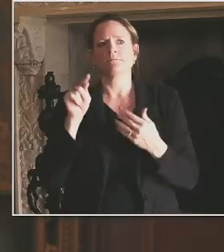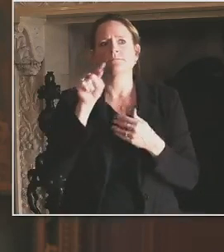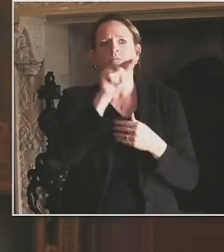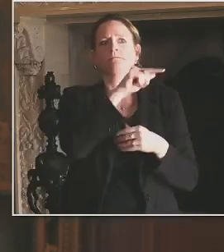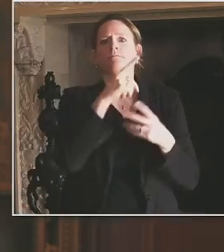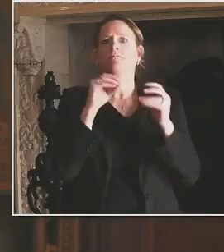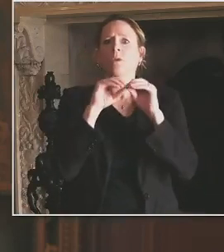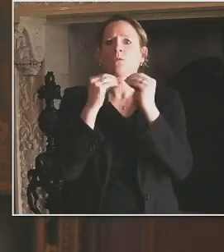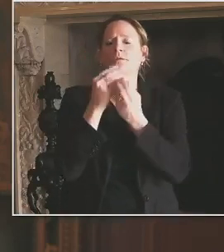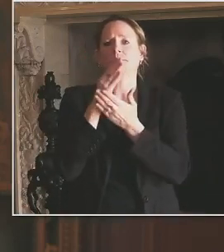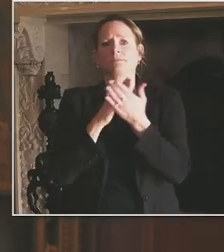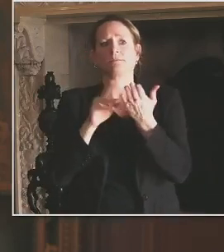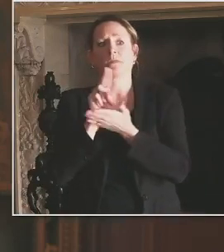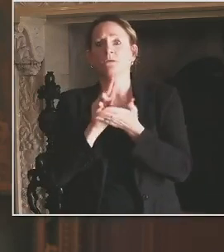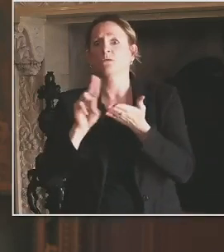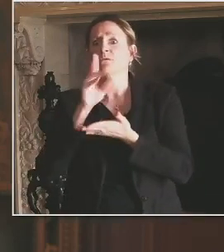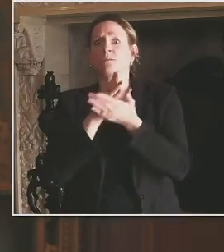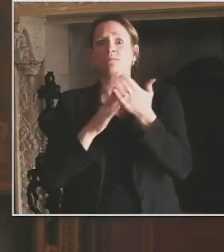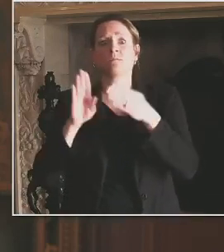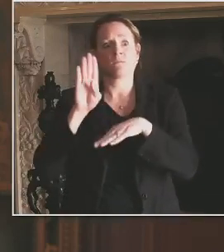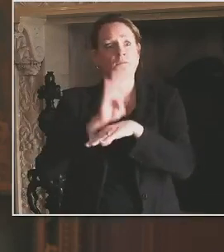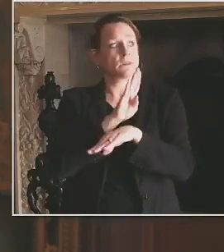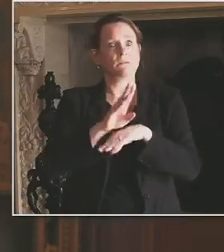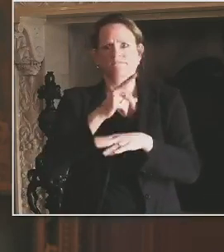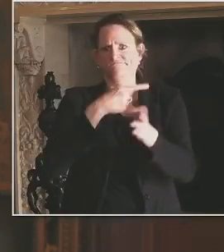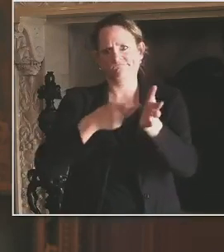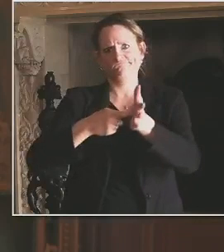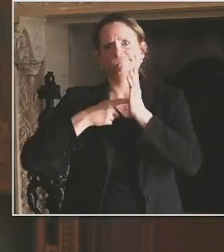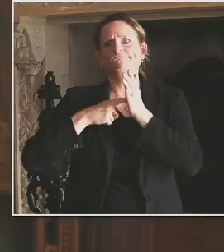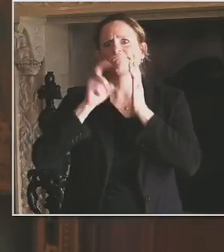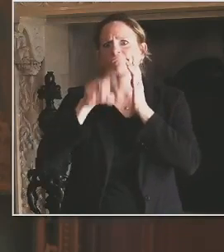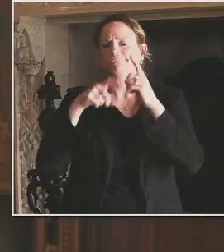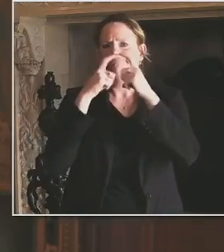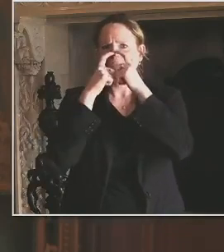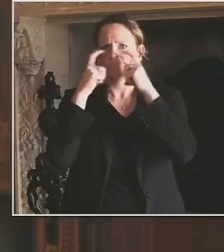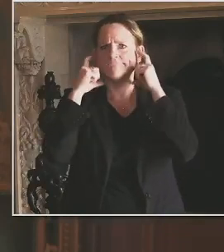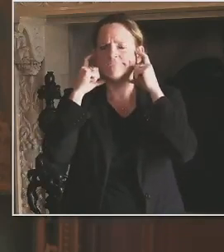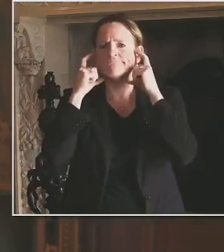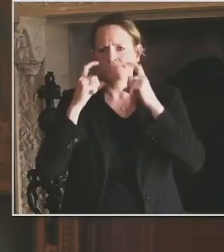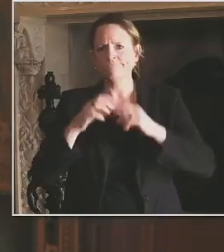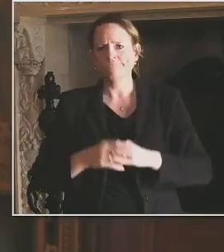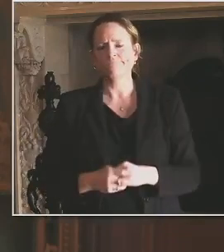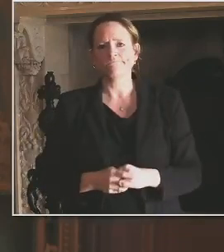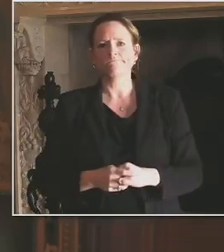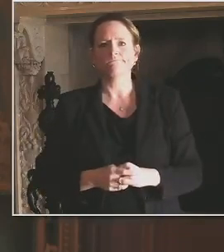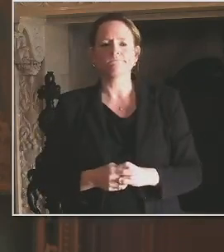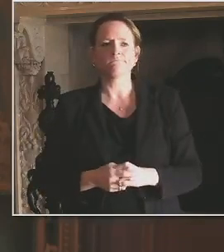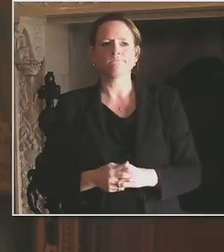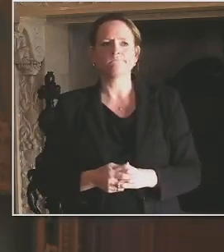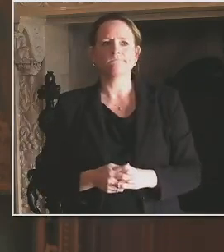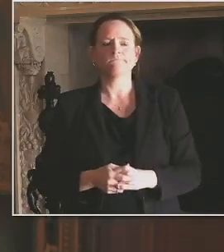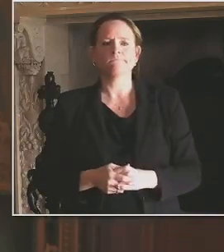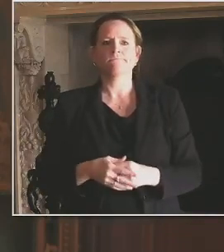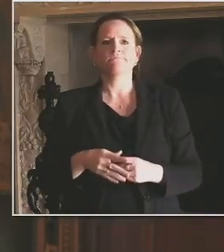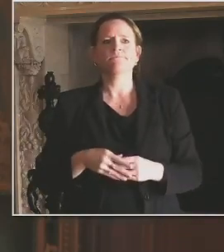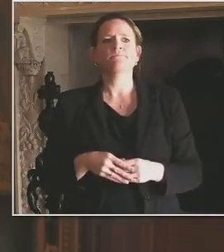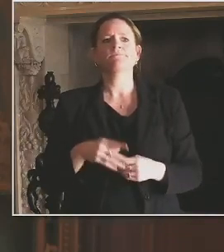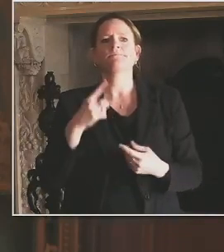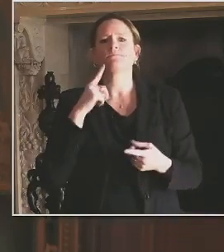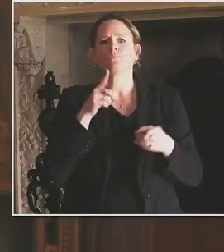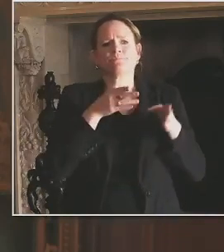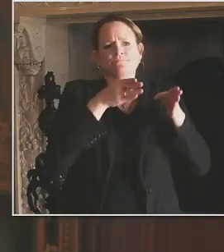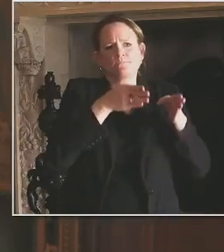among people in their facilities and their organizations. It's a very important strategy. So in terms of the individual behavior, what is it? You know, wearing a clean mask every